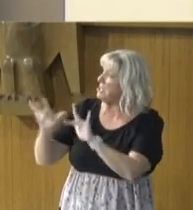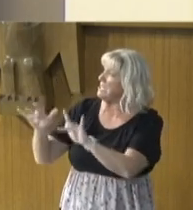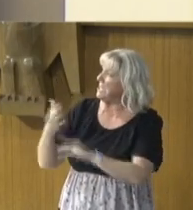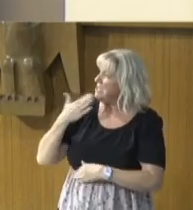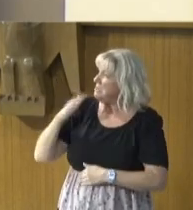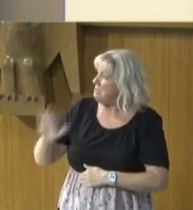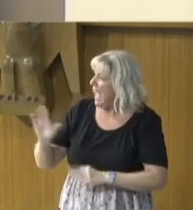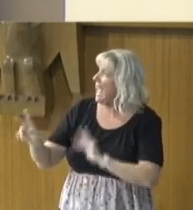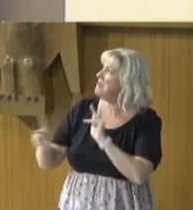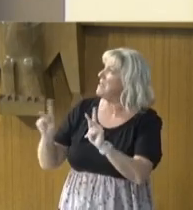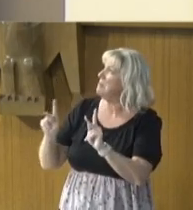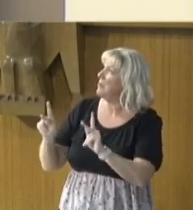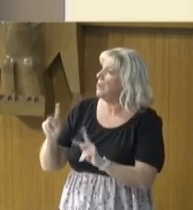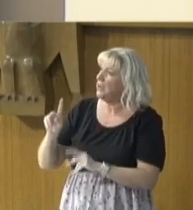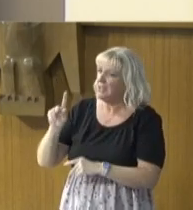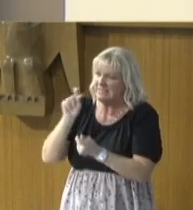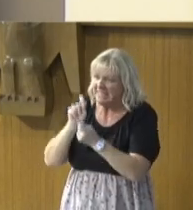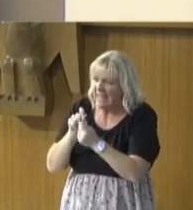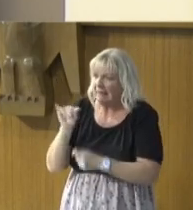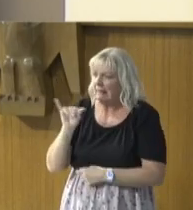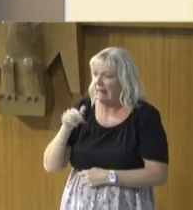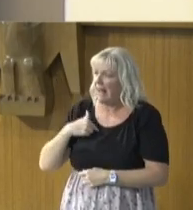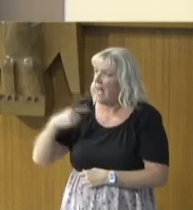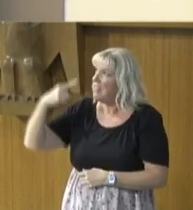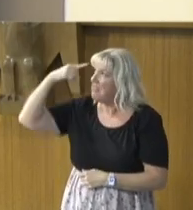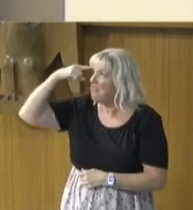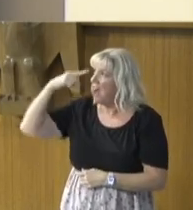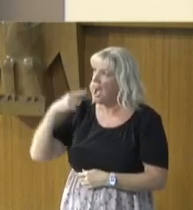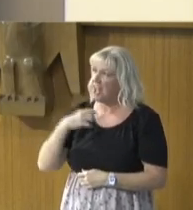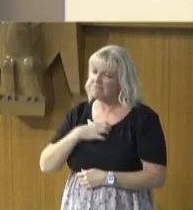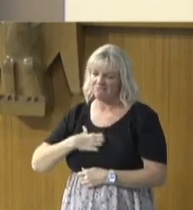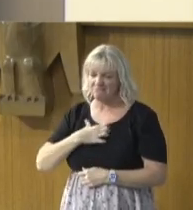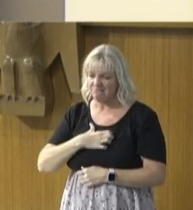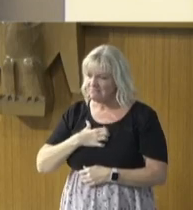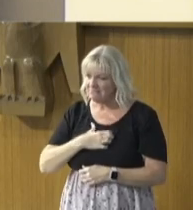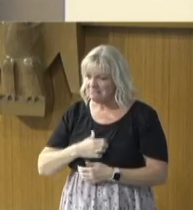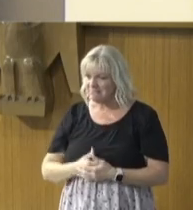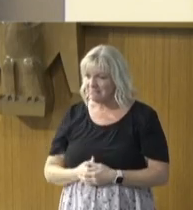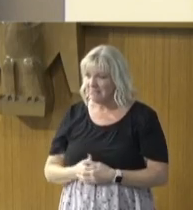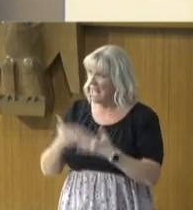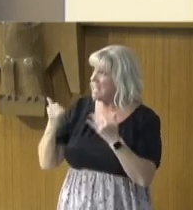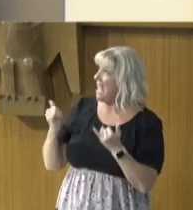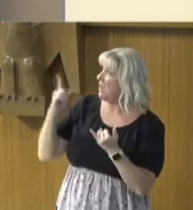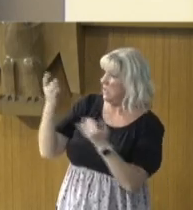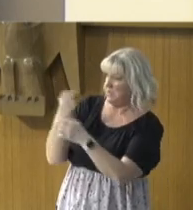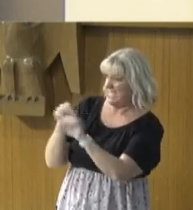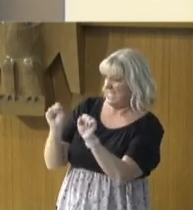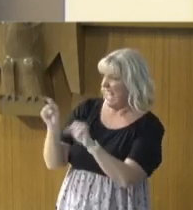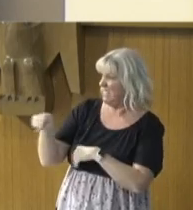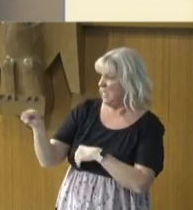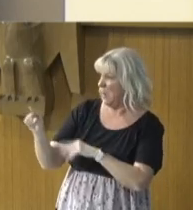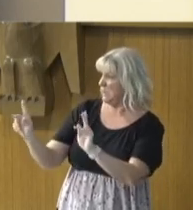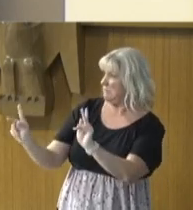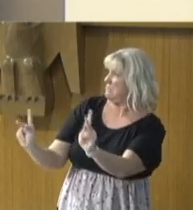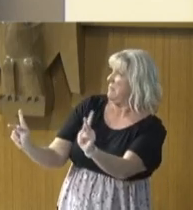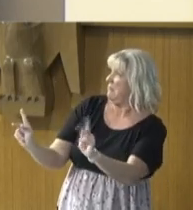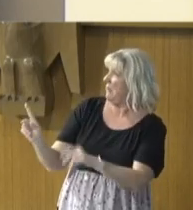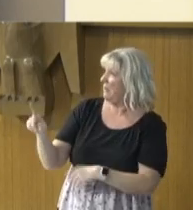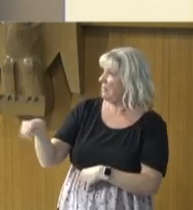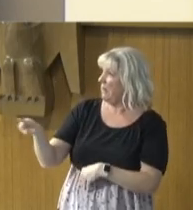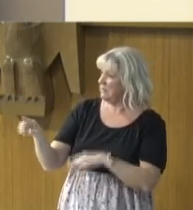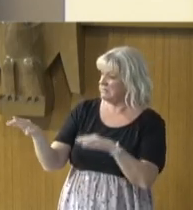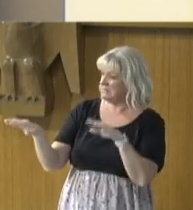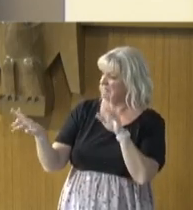and forgiving as I thought you were, he tells God with disgust. And now you're saving all of these people-y people in Nineveh.